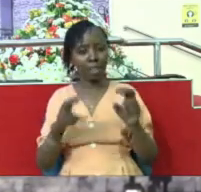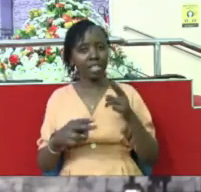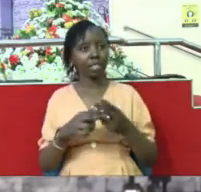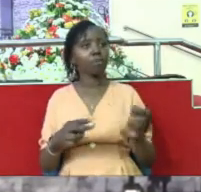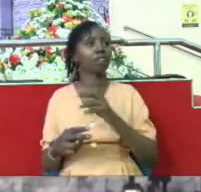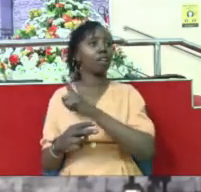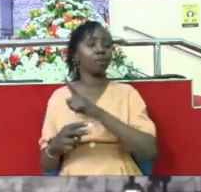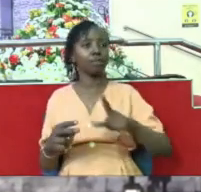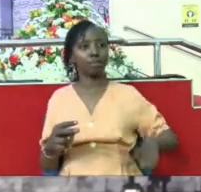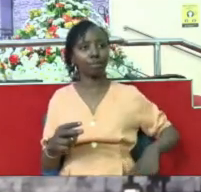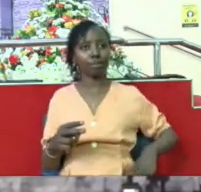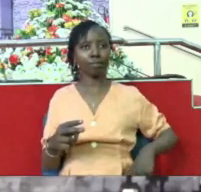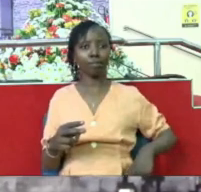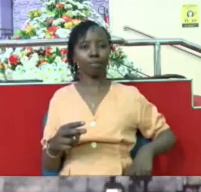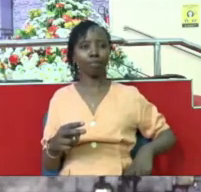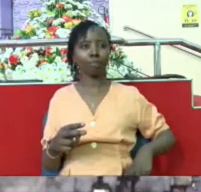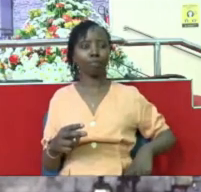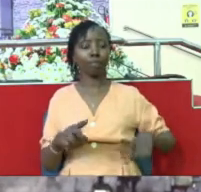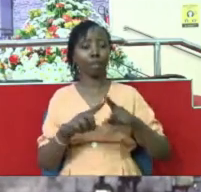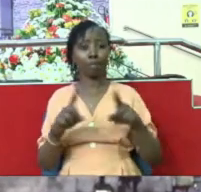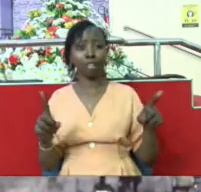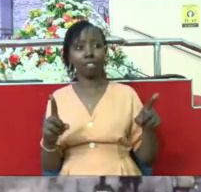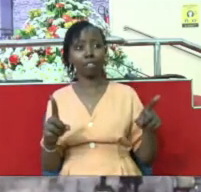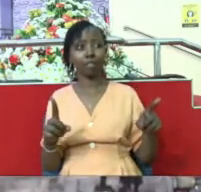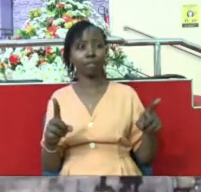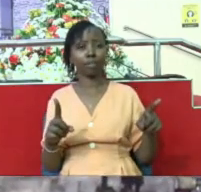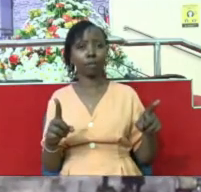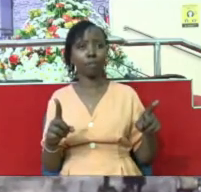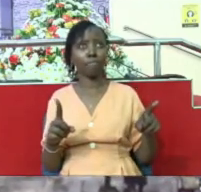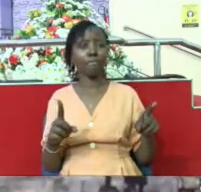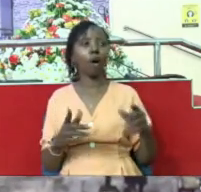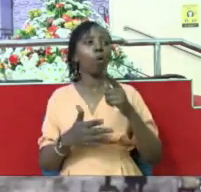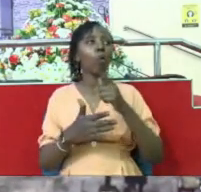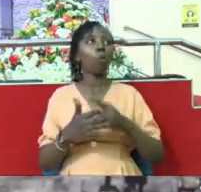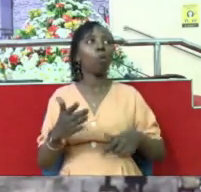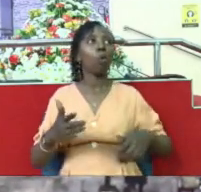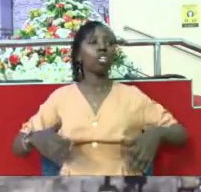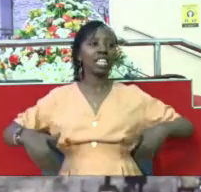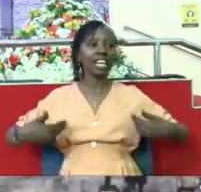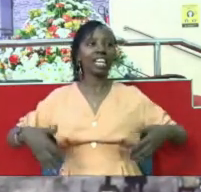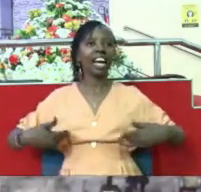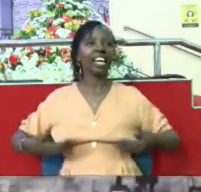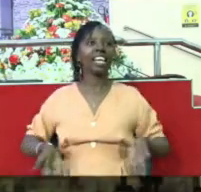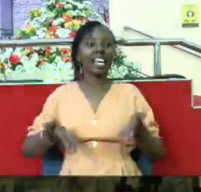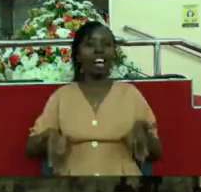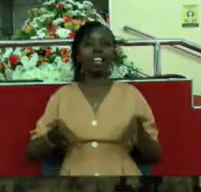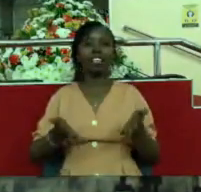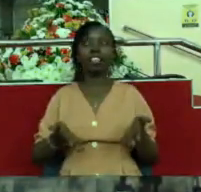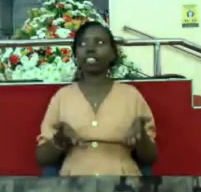Lord. But you see, the motivation is like to bring some envy. Unajua kinya